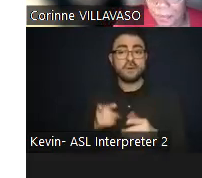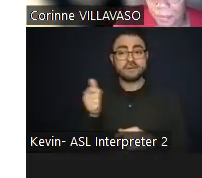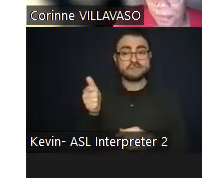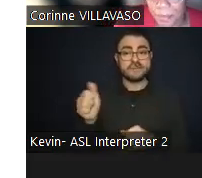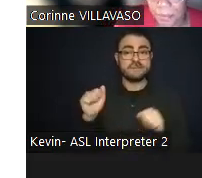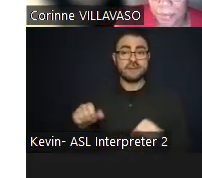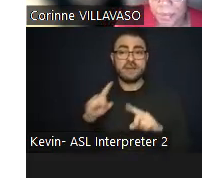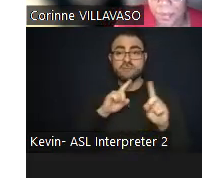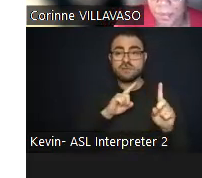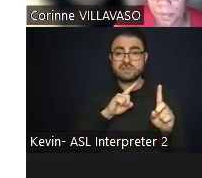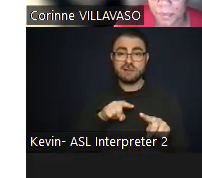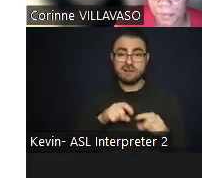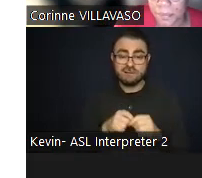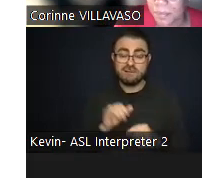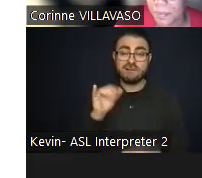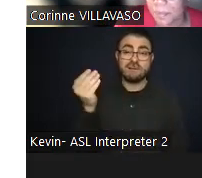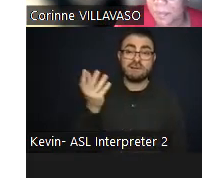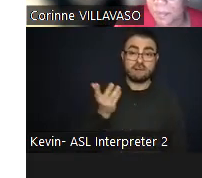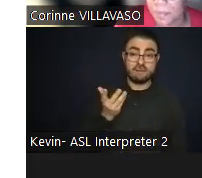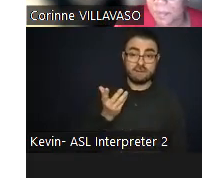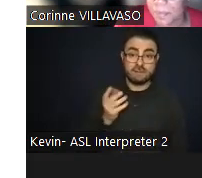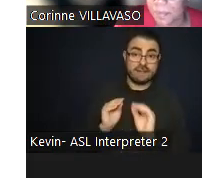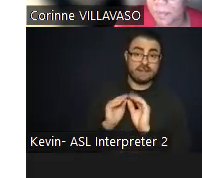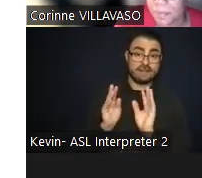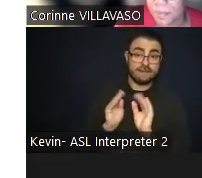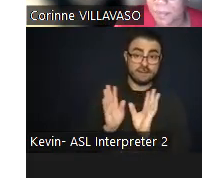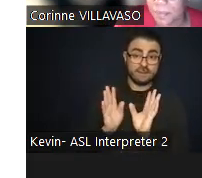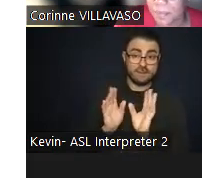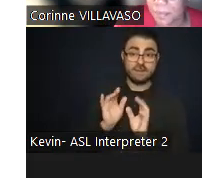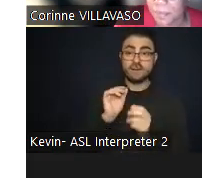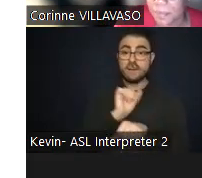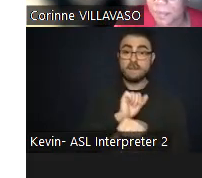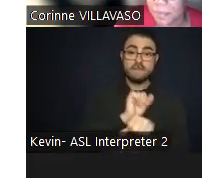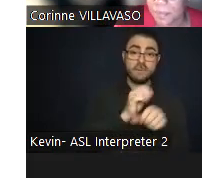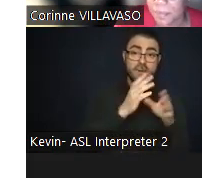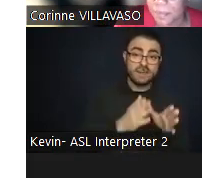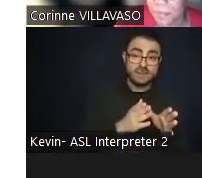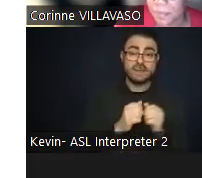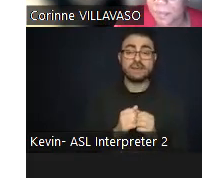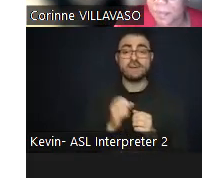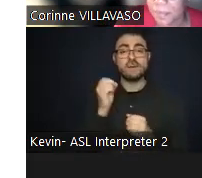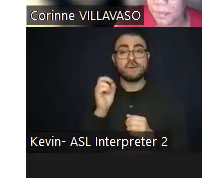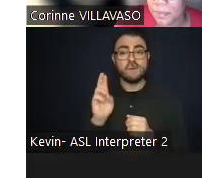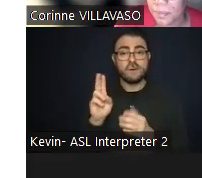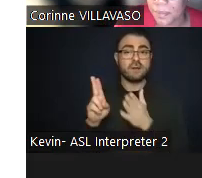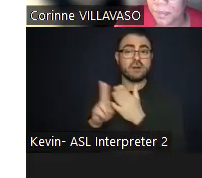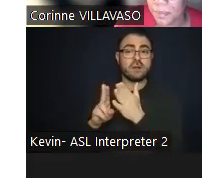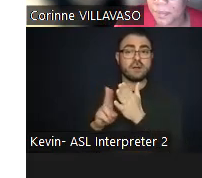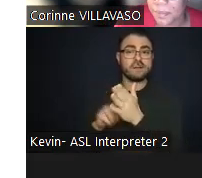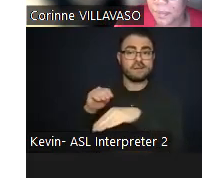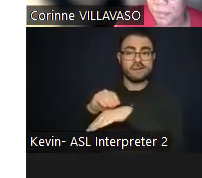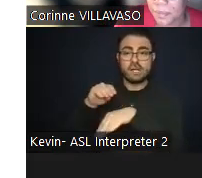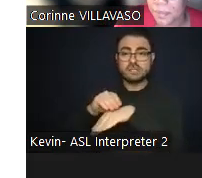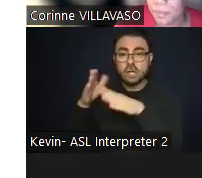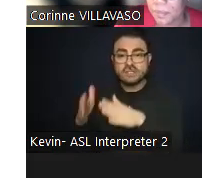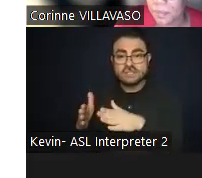by saying, by clarifying employee or consultant. And this is